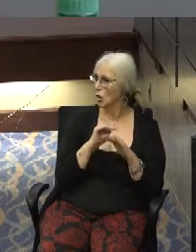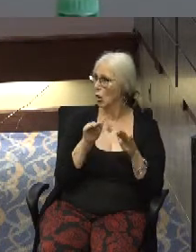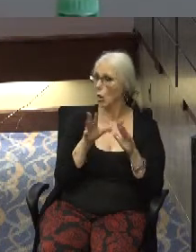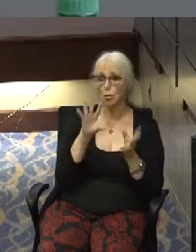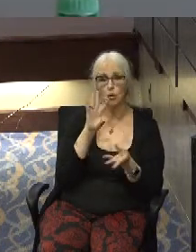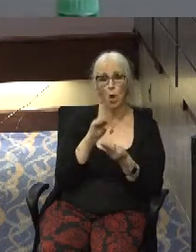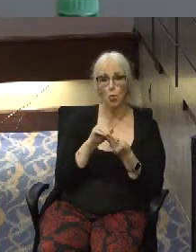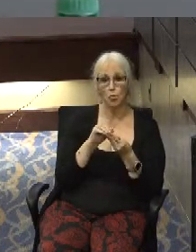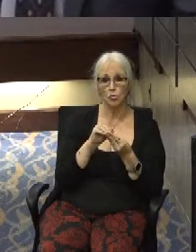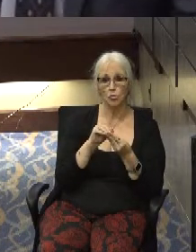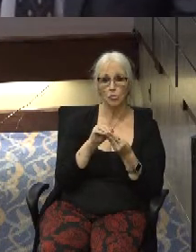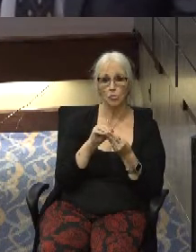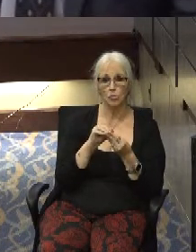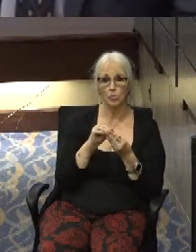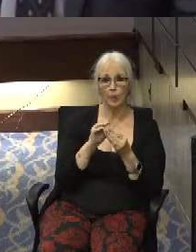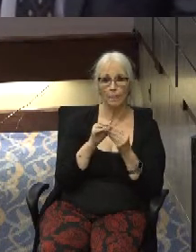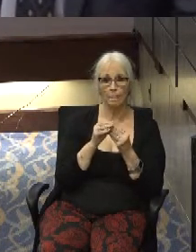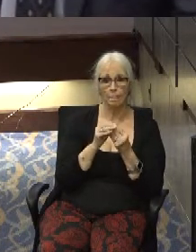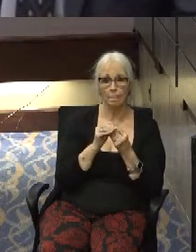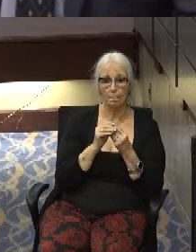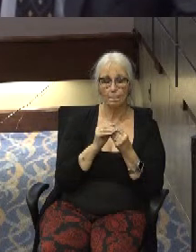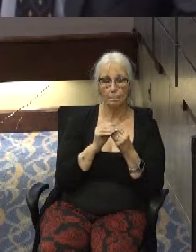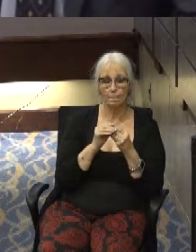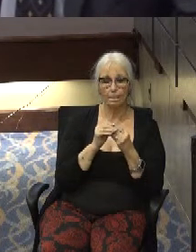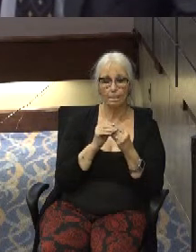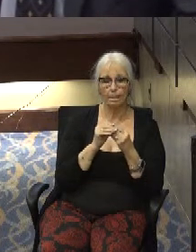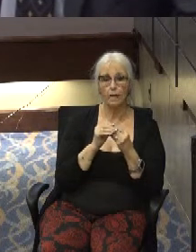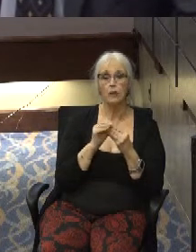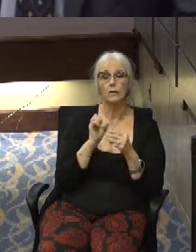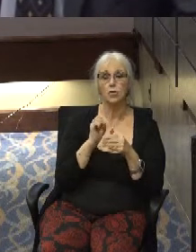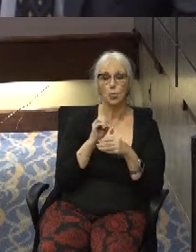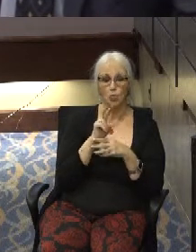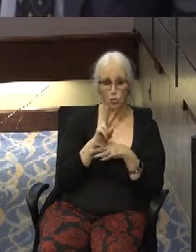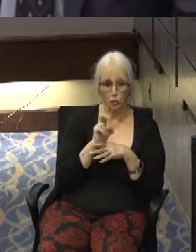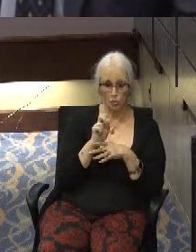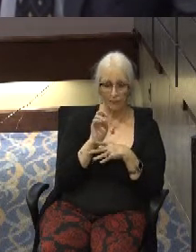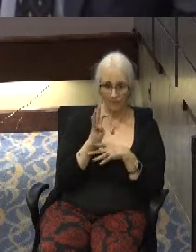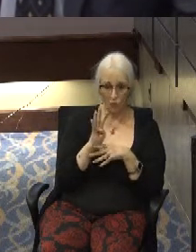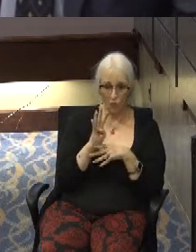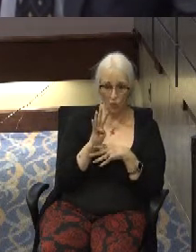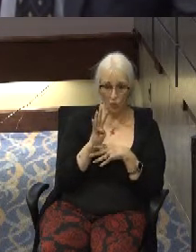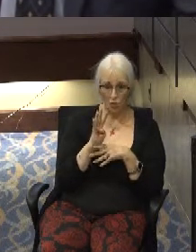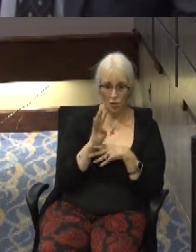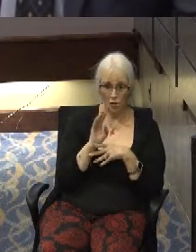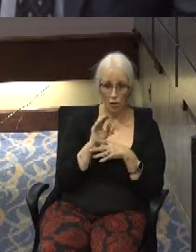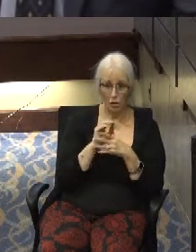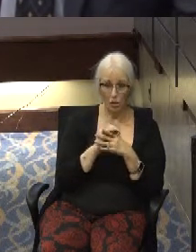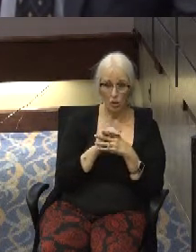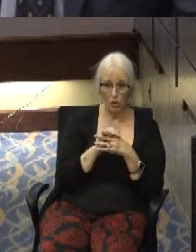Yeah, it's 300. Okay, so the delta is 2.4 to.